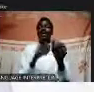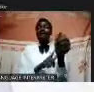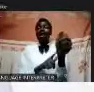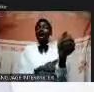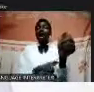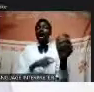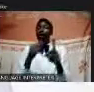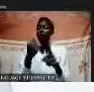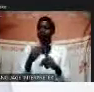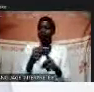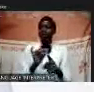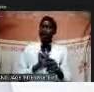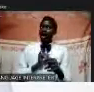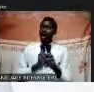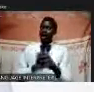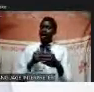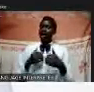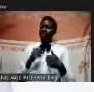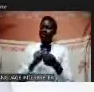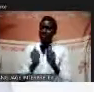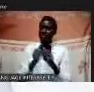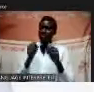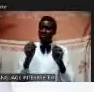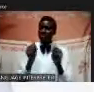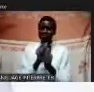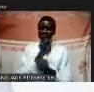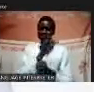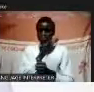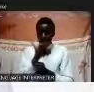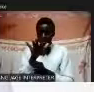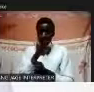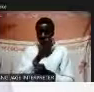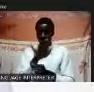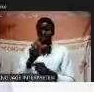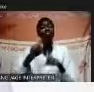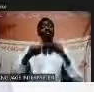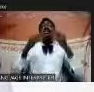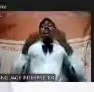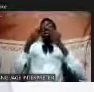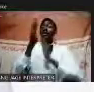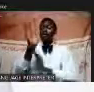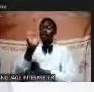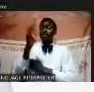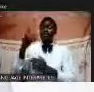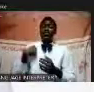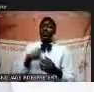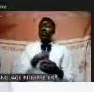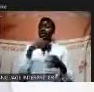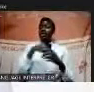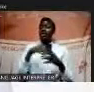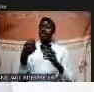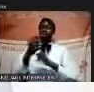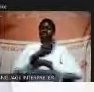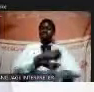had problems with spelling. Well, thank God, we're in the days of digital